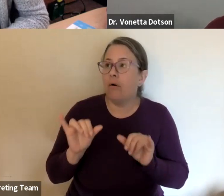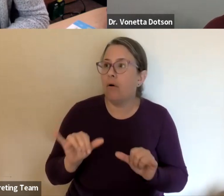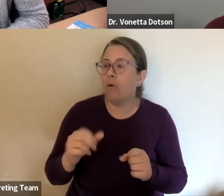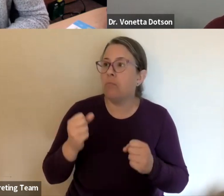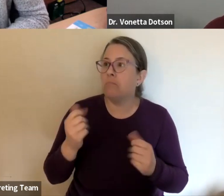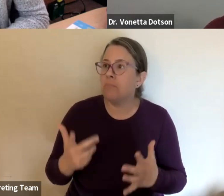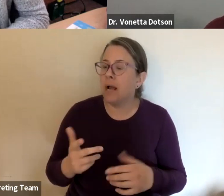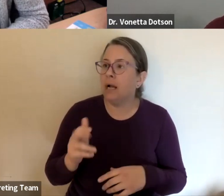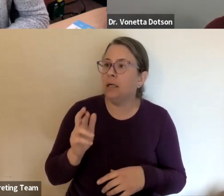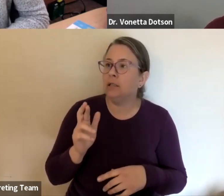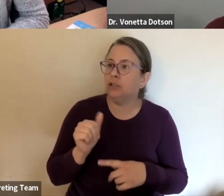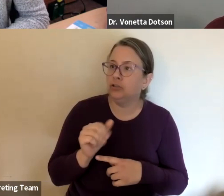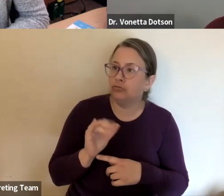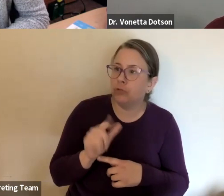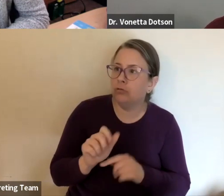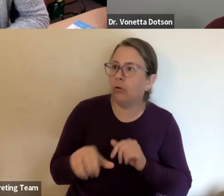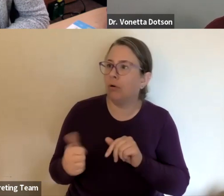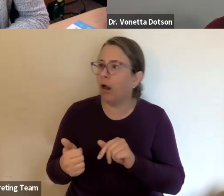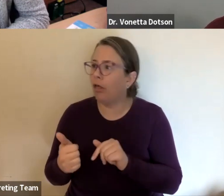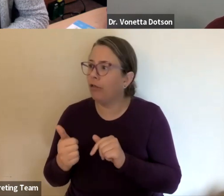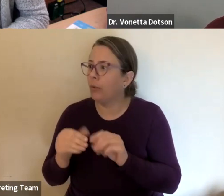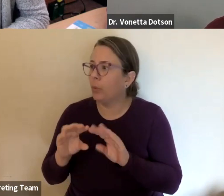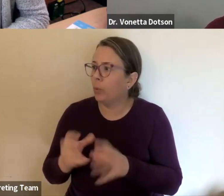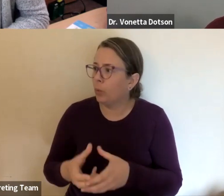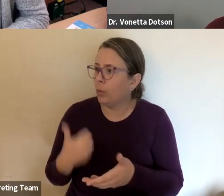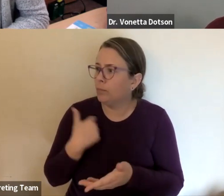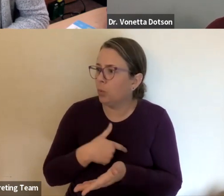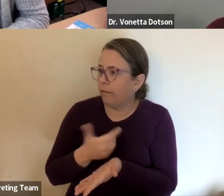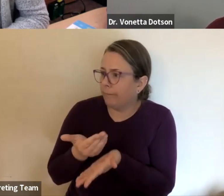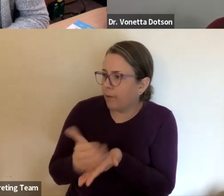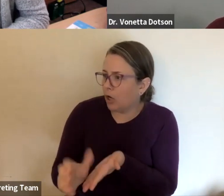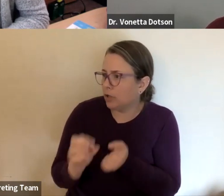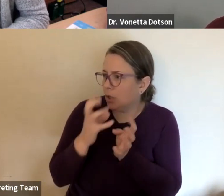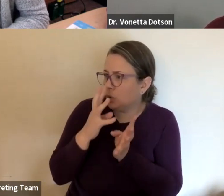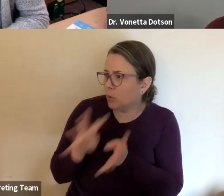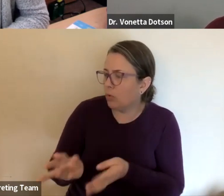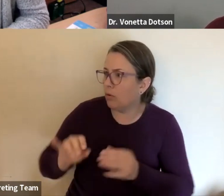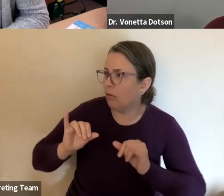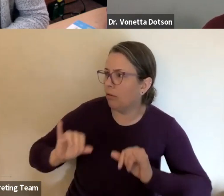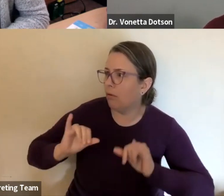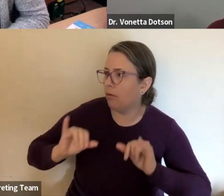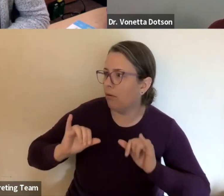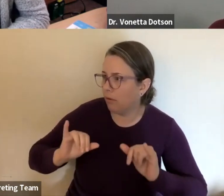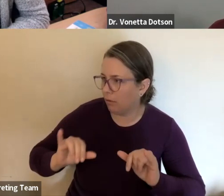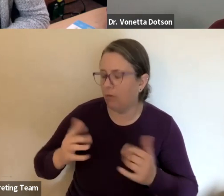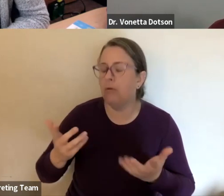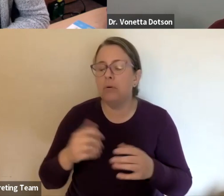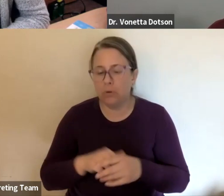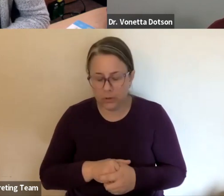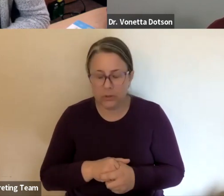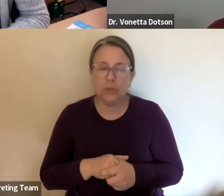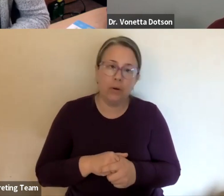think the climate is making it more feasible to do the work. NIH